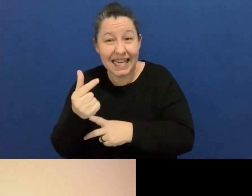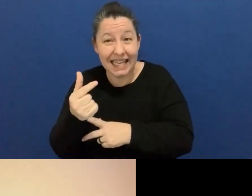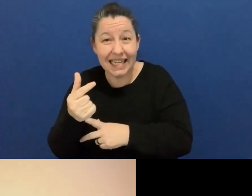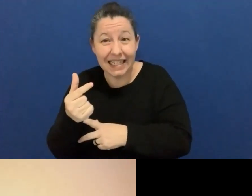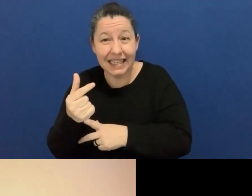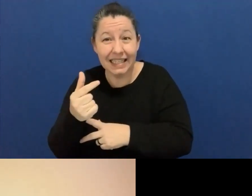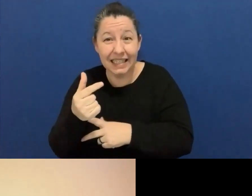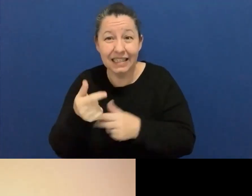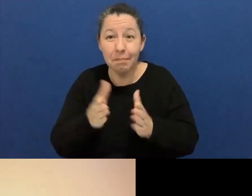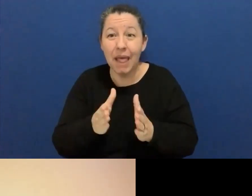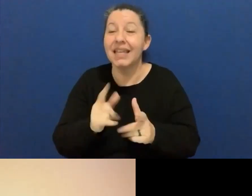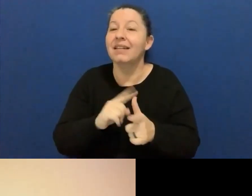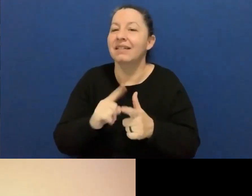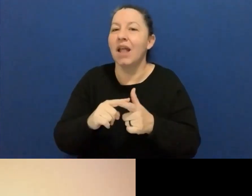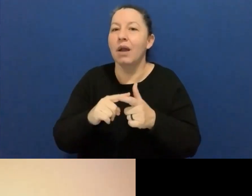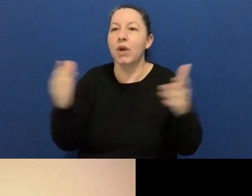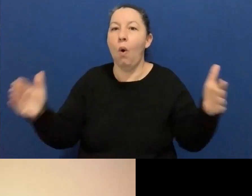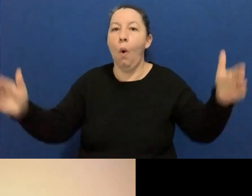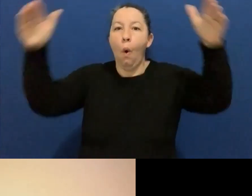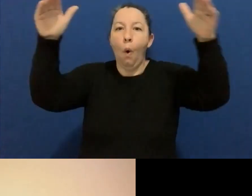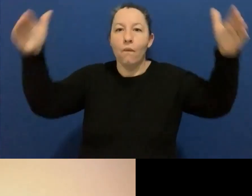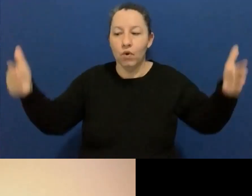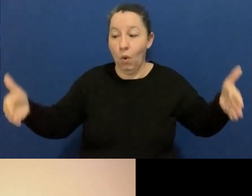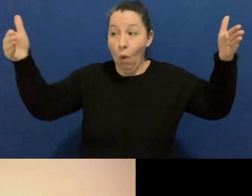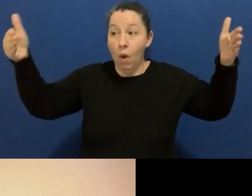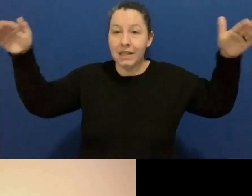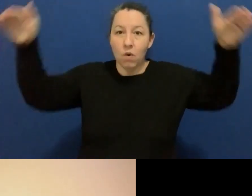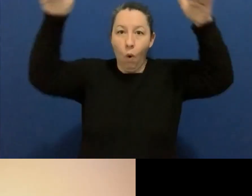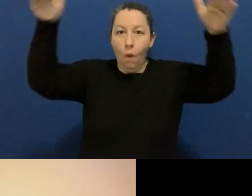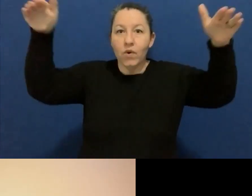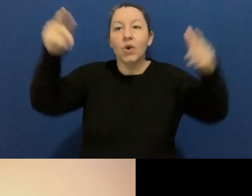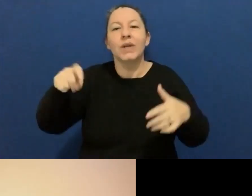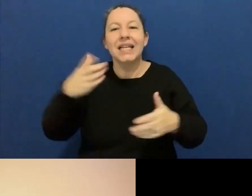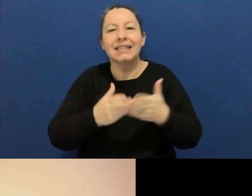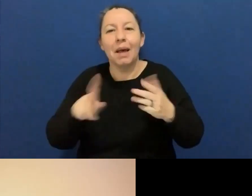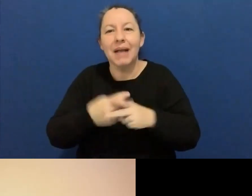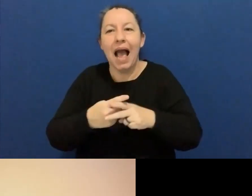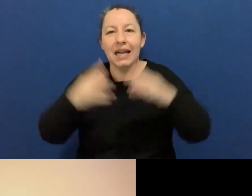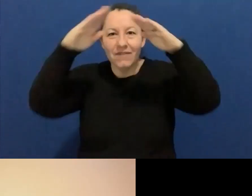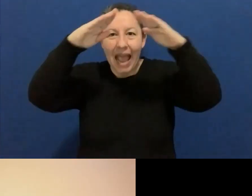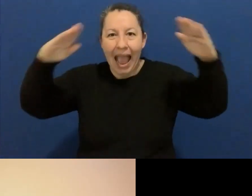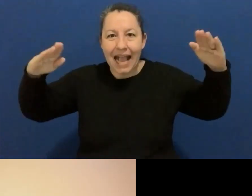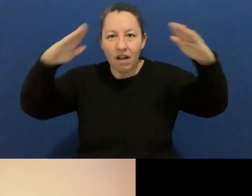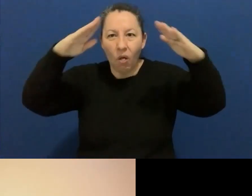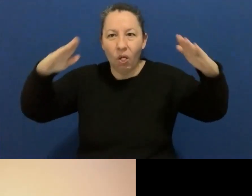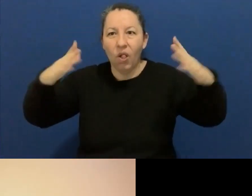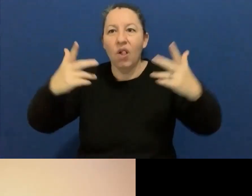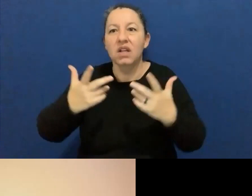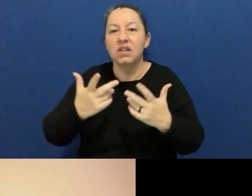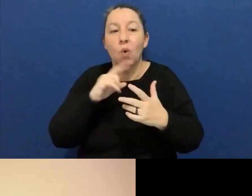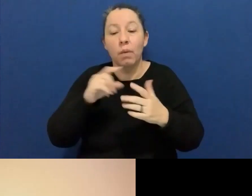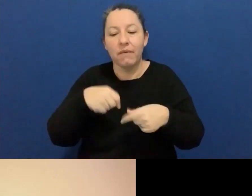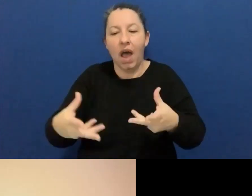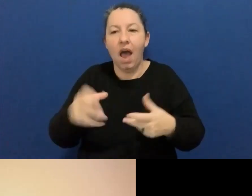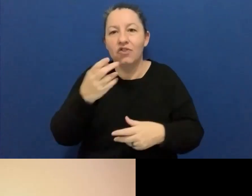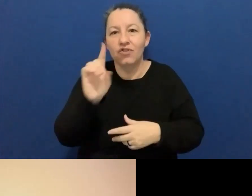about a meter to 70 centimeters. So at that point, you still would have had to have some sort of angled space in them. So I'm